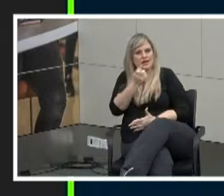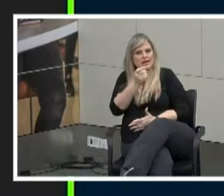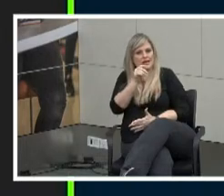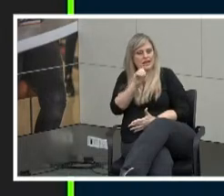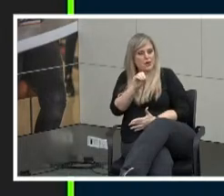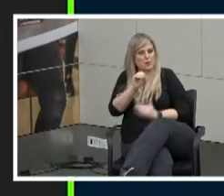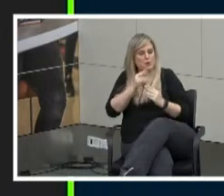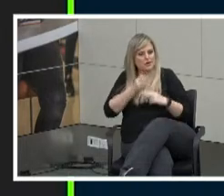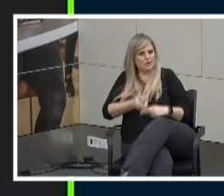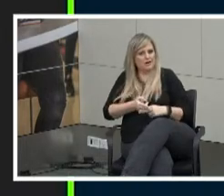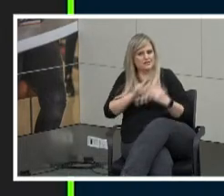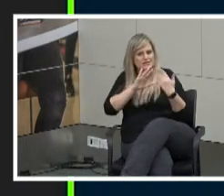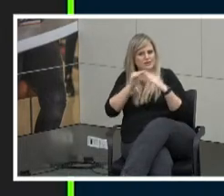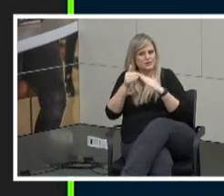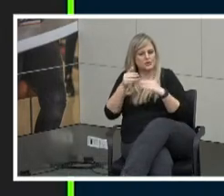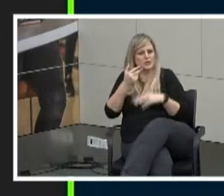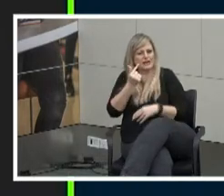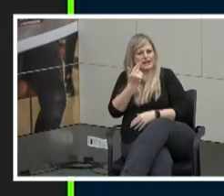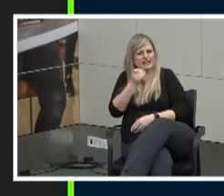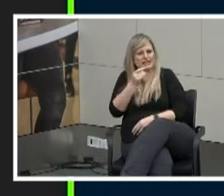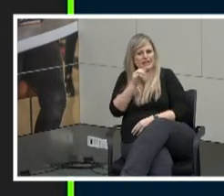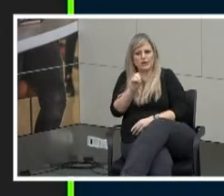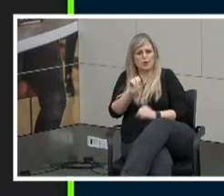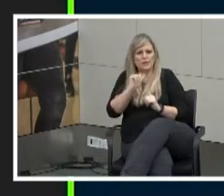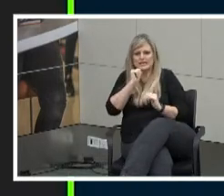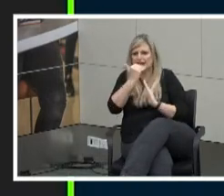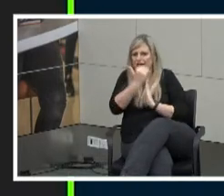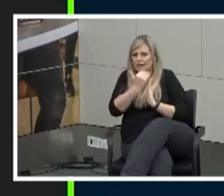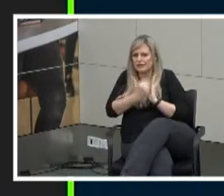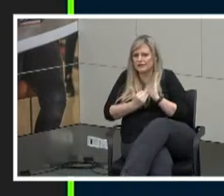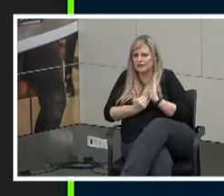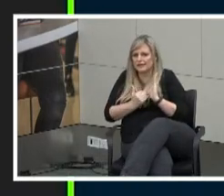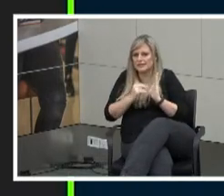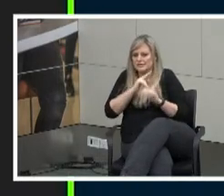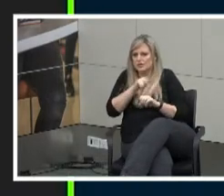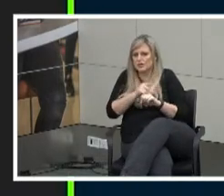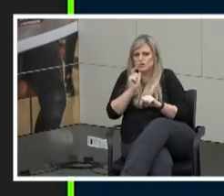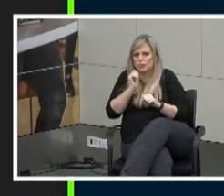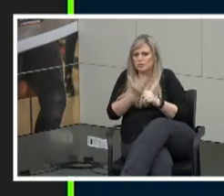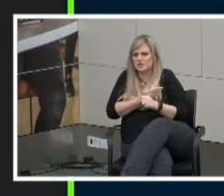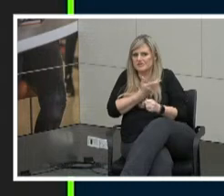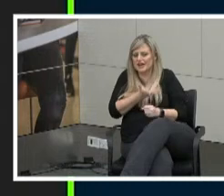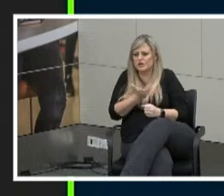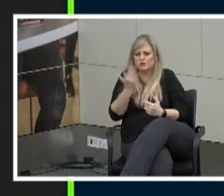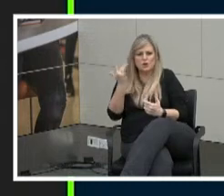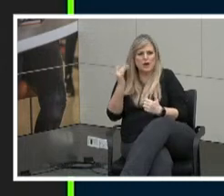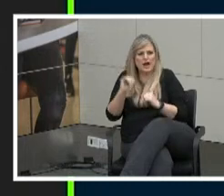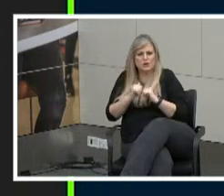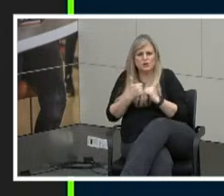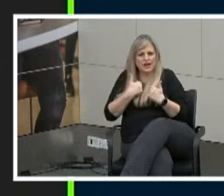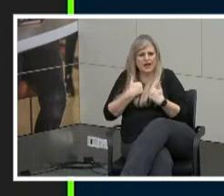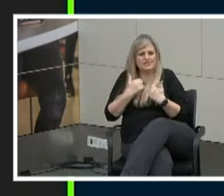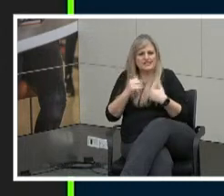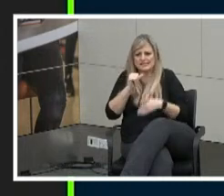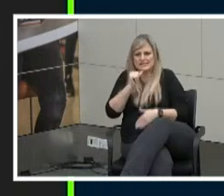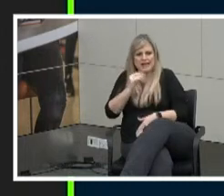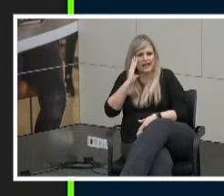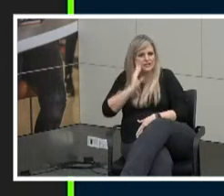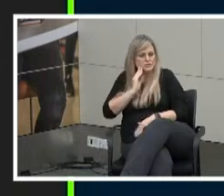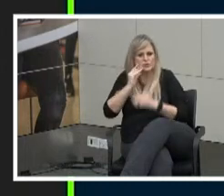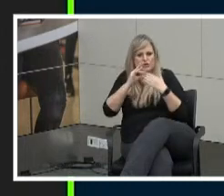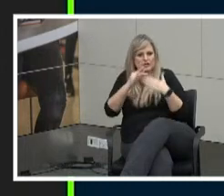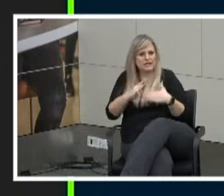job so how can you reach these goals when you have bullying hypocritical and inexperienced leaders being